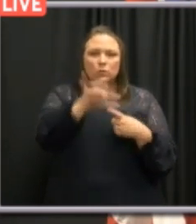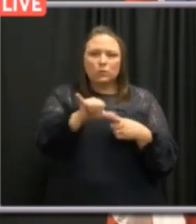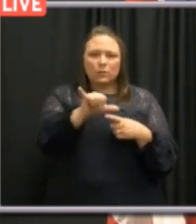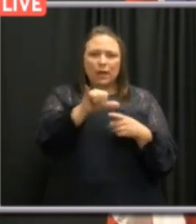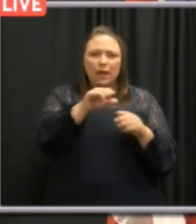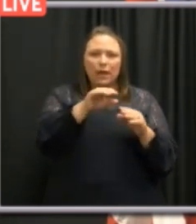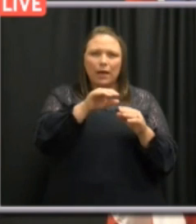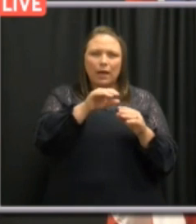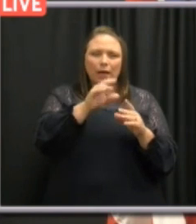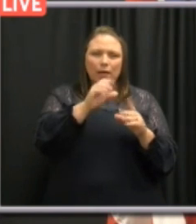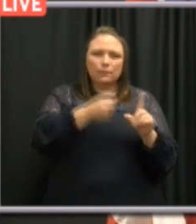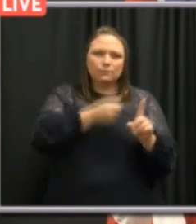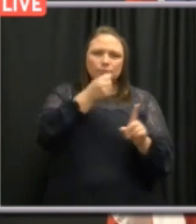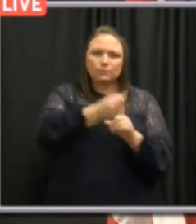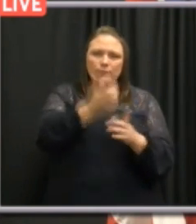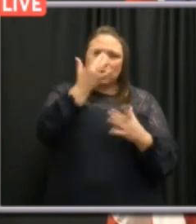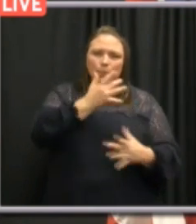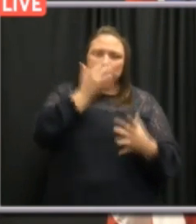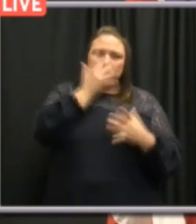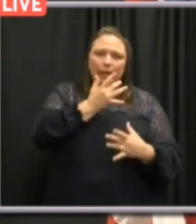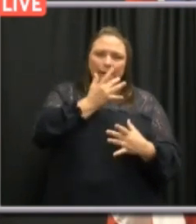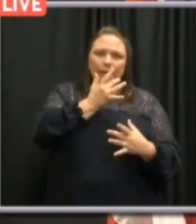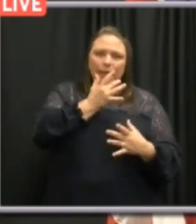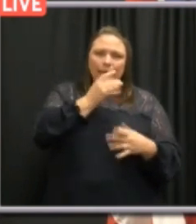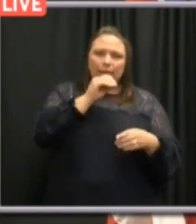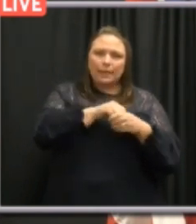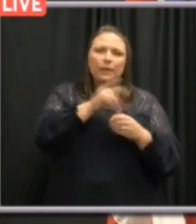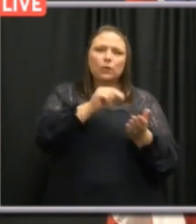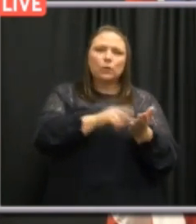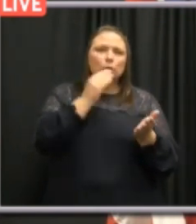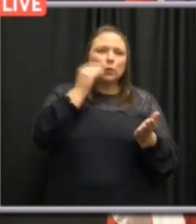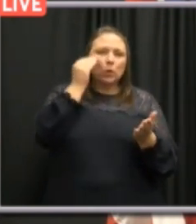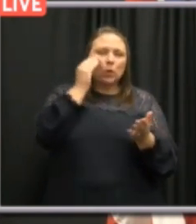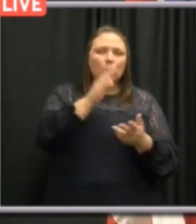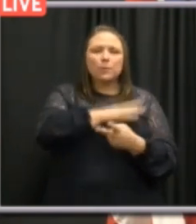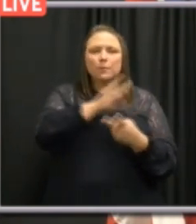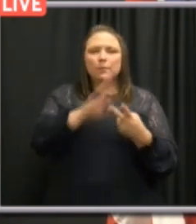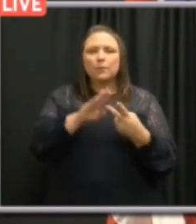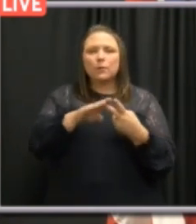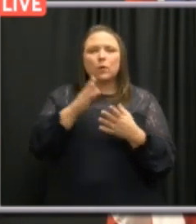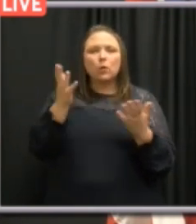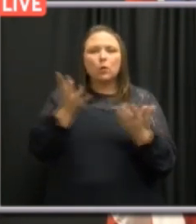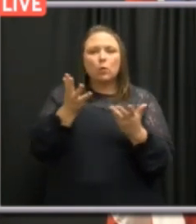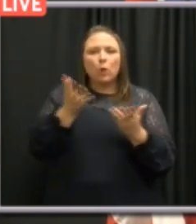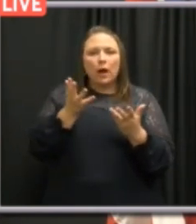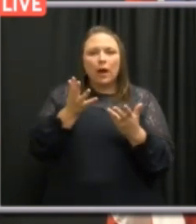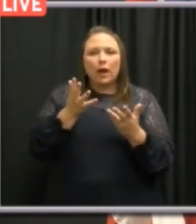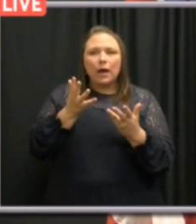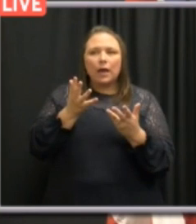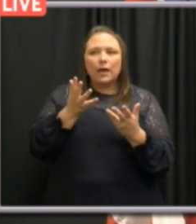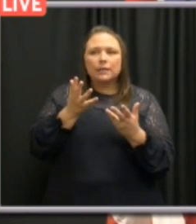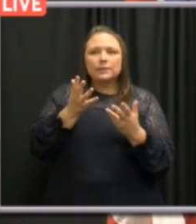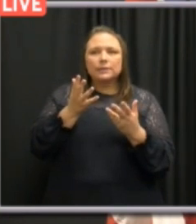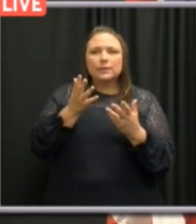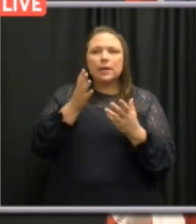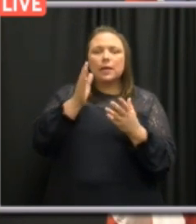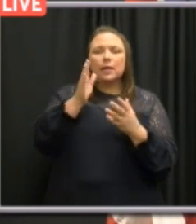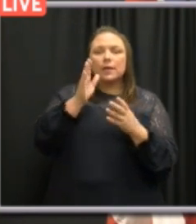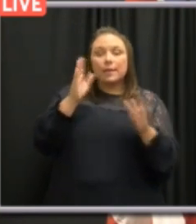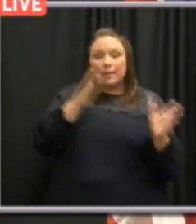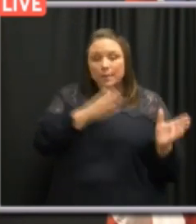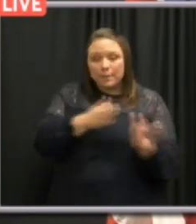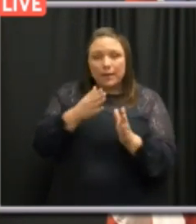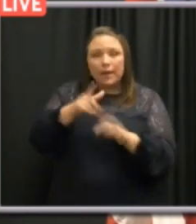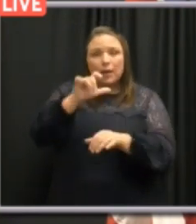outbreak that we've seen in the nursing home? And then what is the proactive not reactive plan that you all